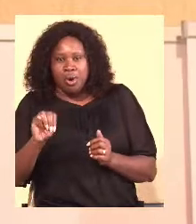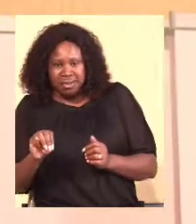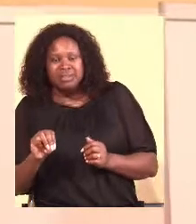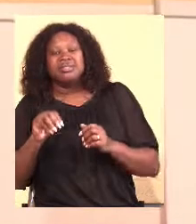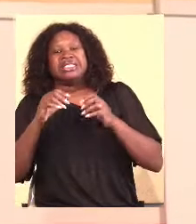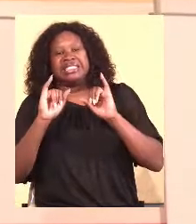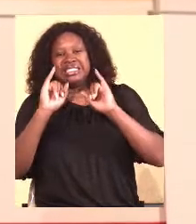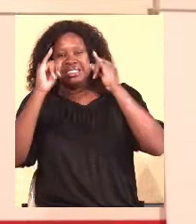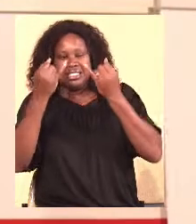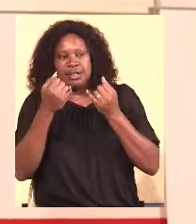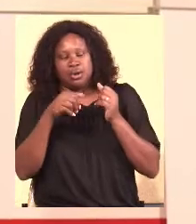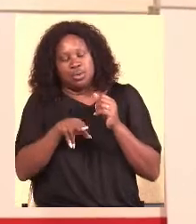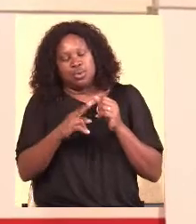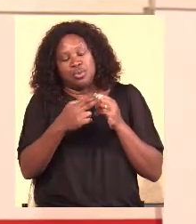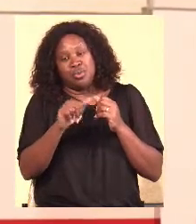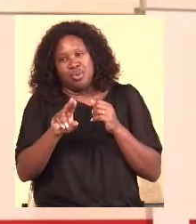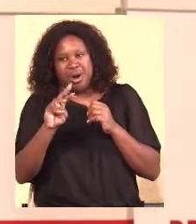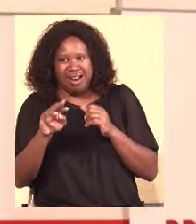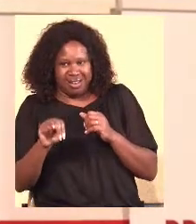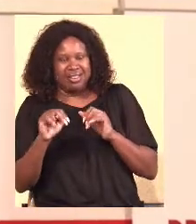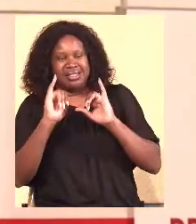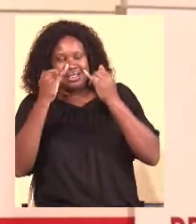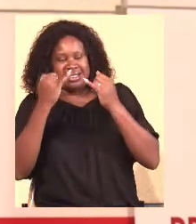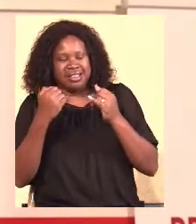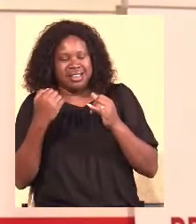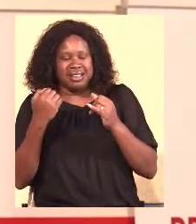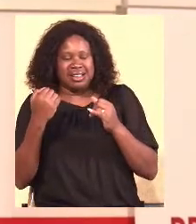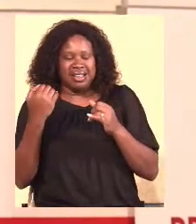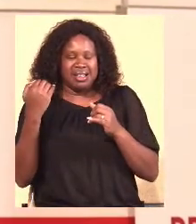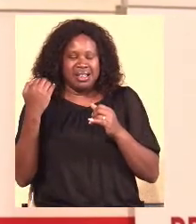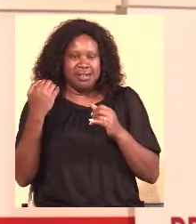late December last year.